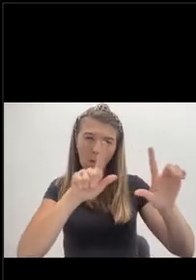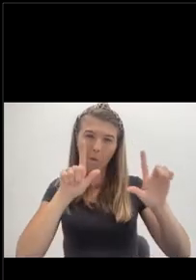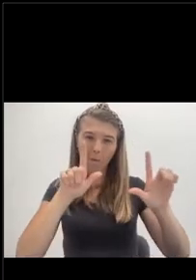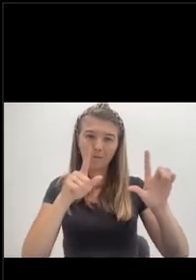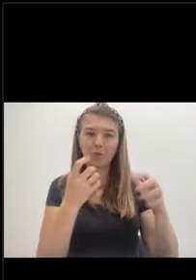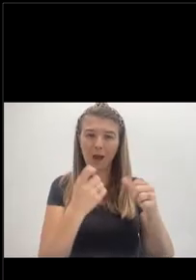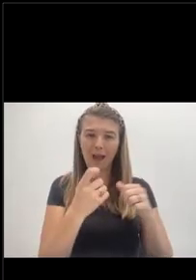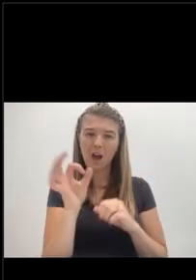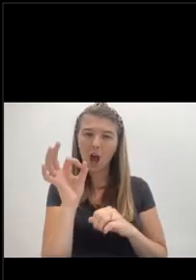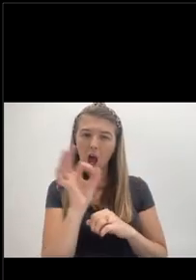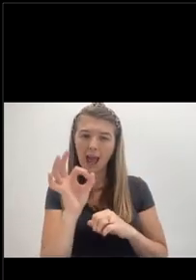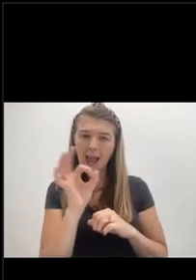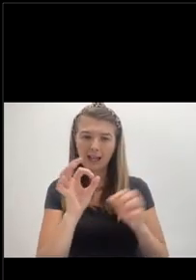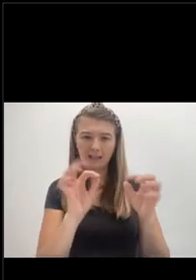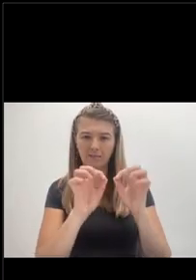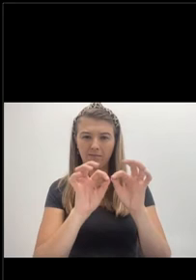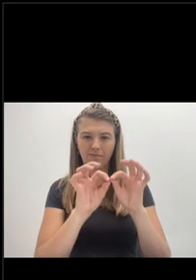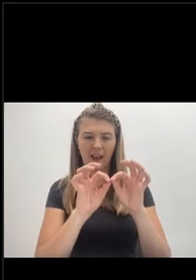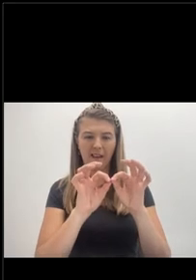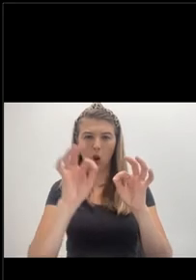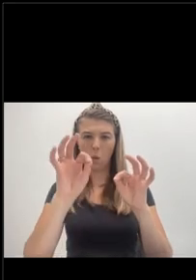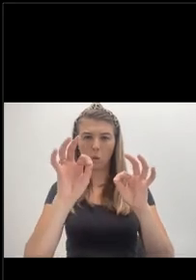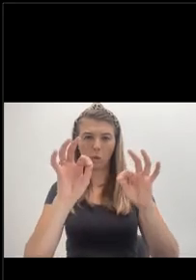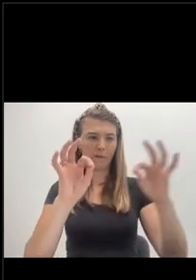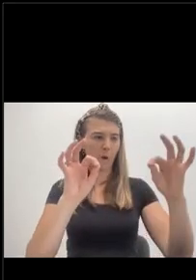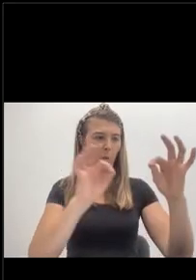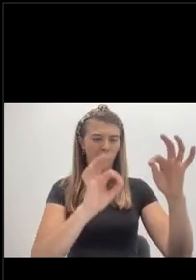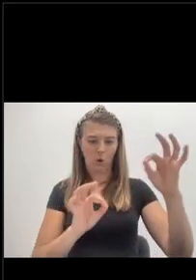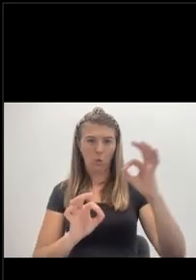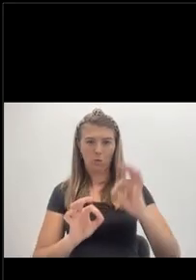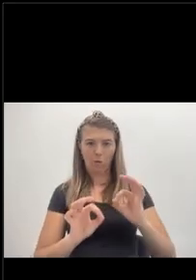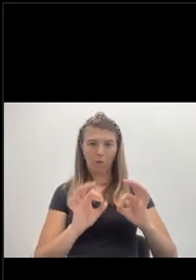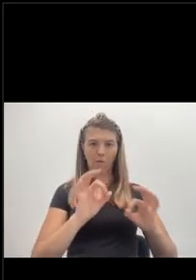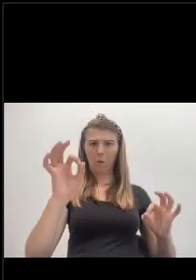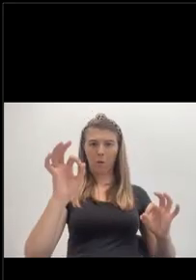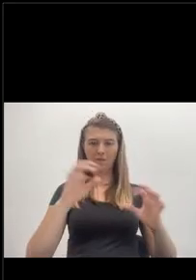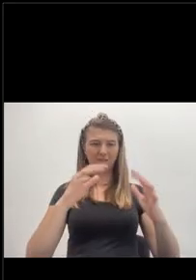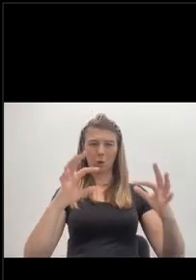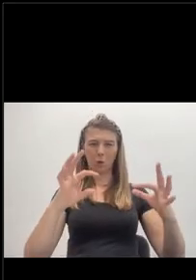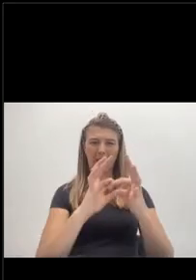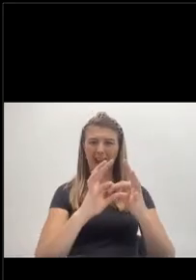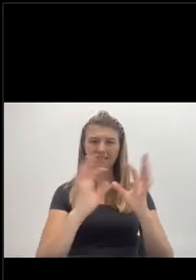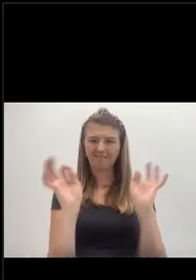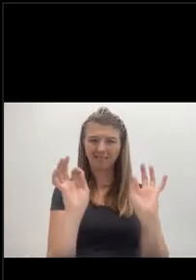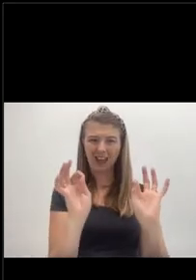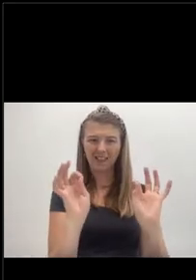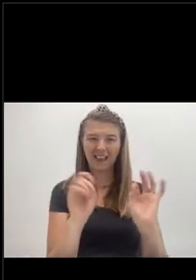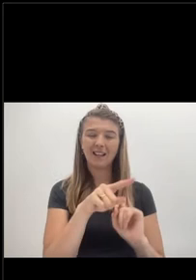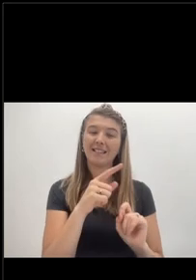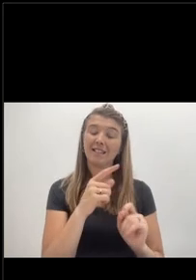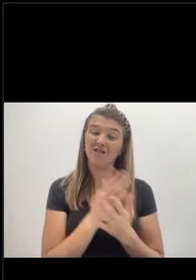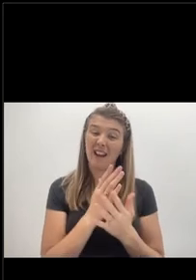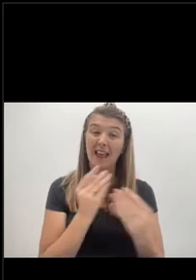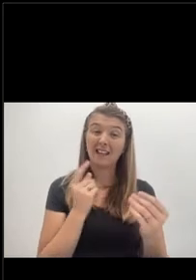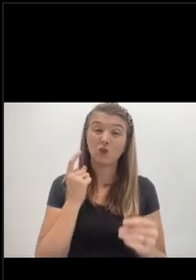of unconnected bits of plastic, to put it very basically. And at the break, it's very soft, it's very brittle, so it doesn't